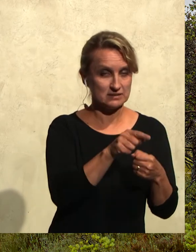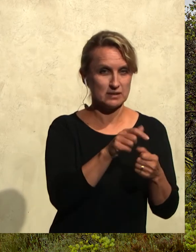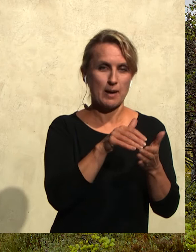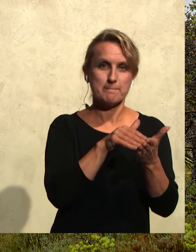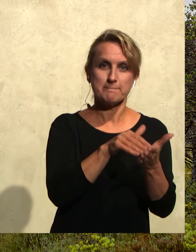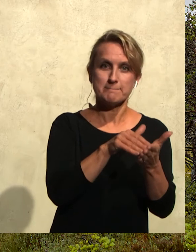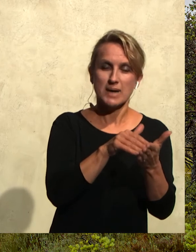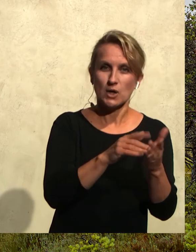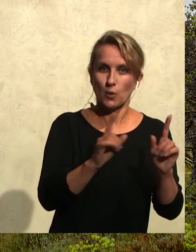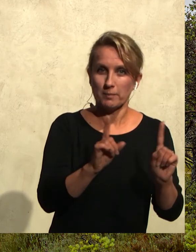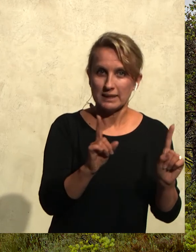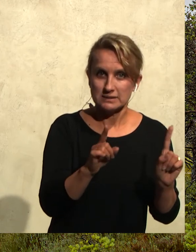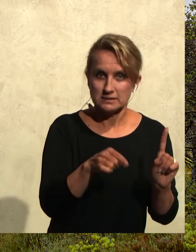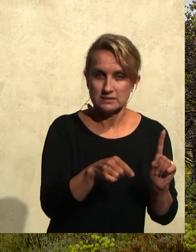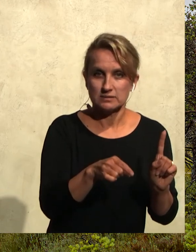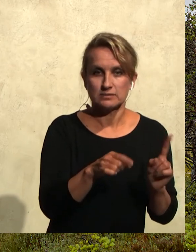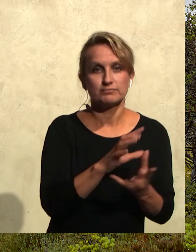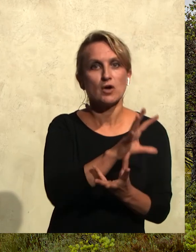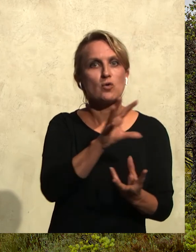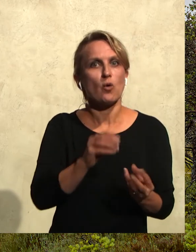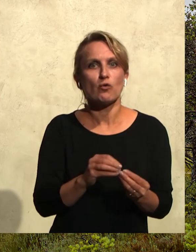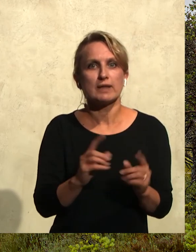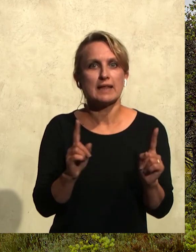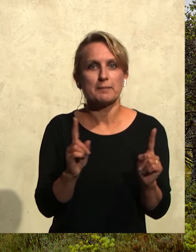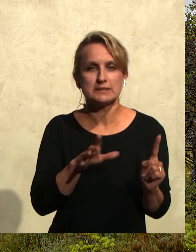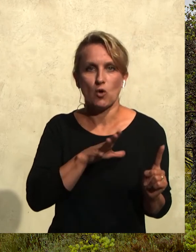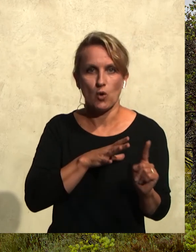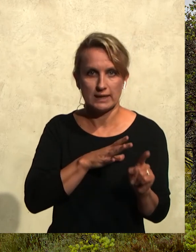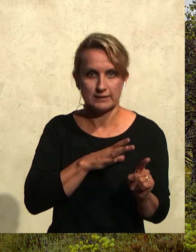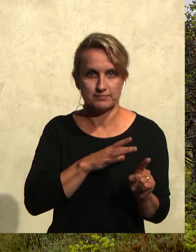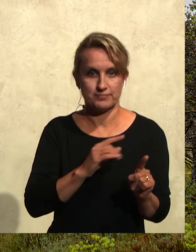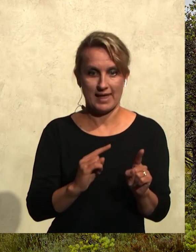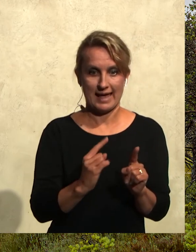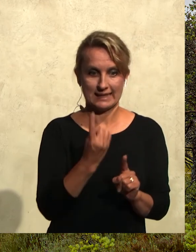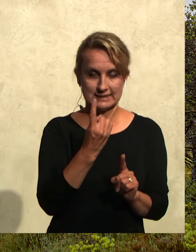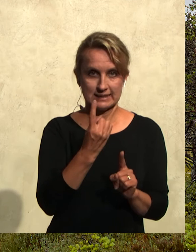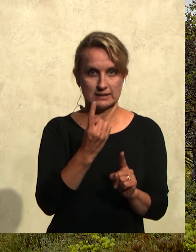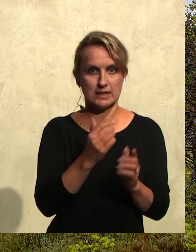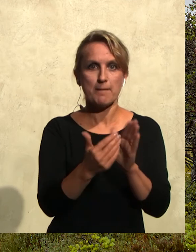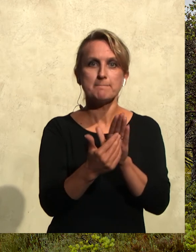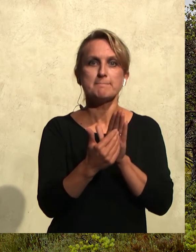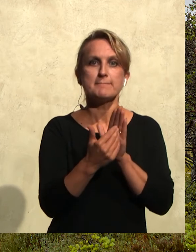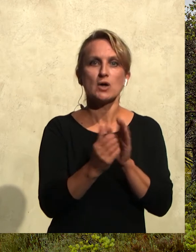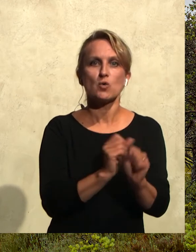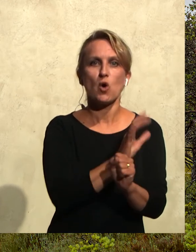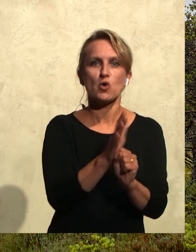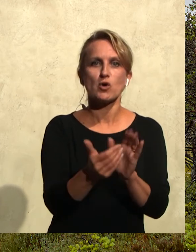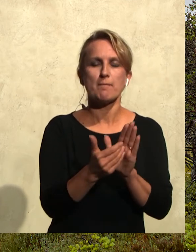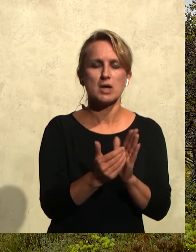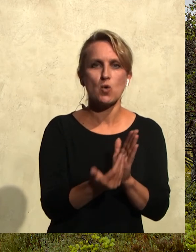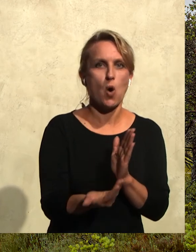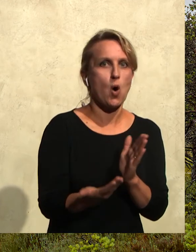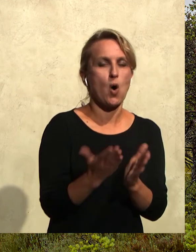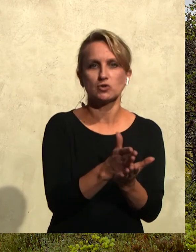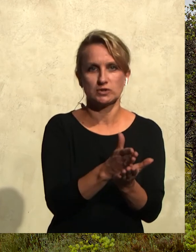The first, of course, is the direct effect of COVID outbreak on people's psychological state. So the fear